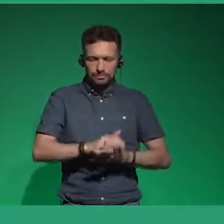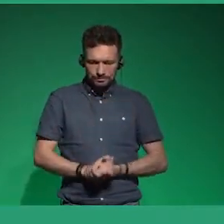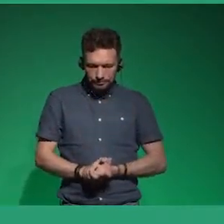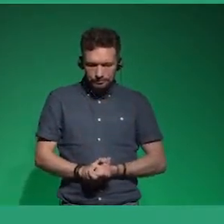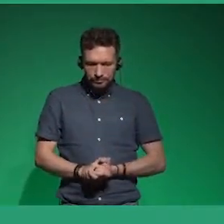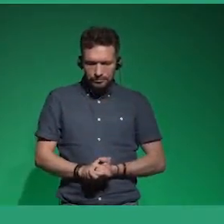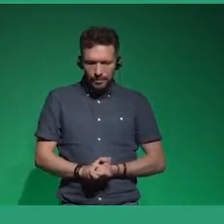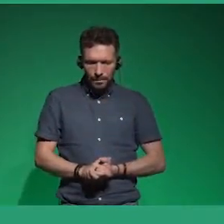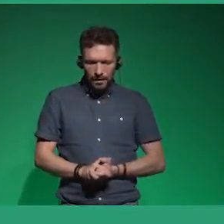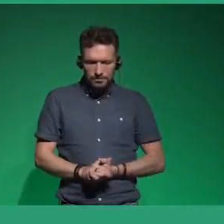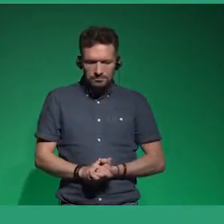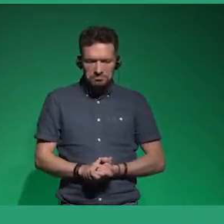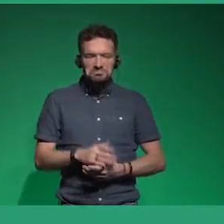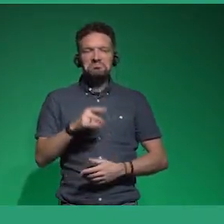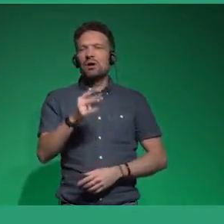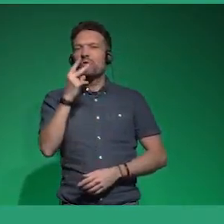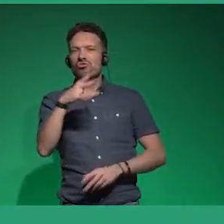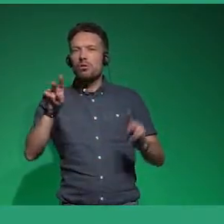tell the people about it.